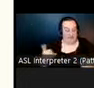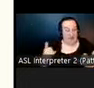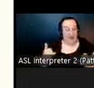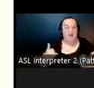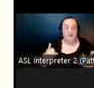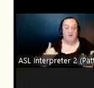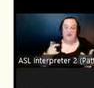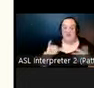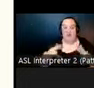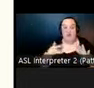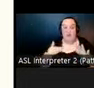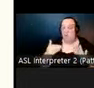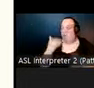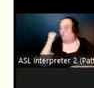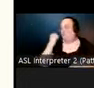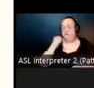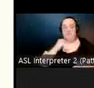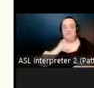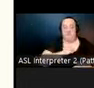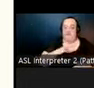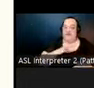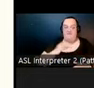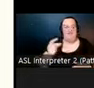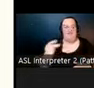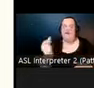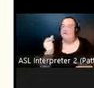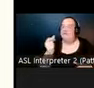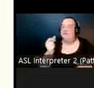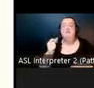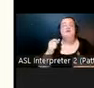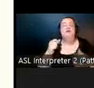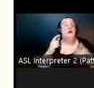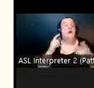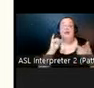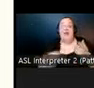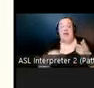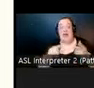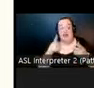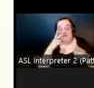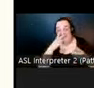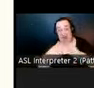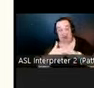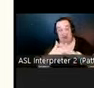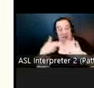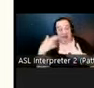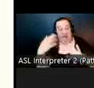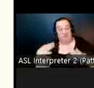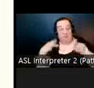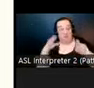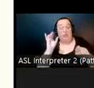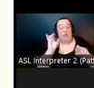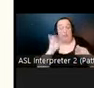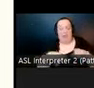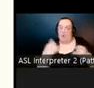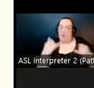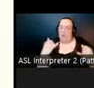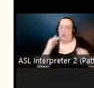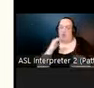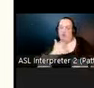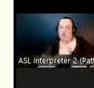up quickly was really tested. What I highlighted on this slide, though, is what's currently, I think, our